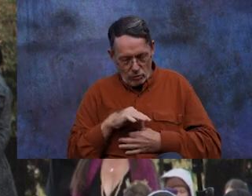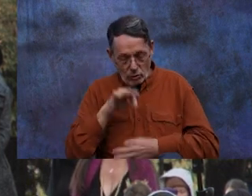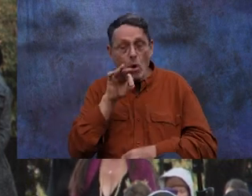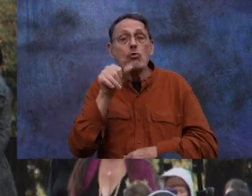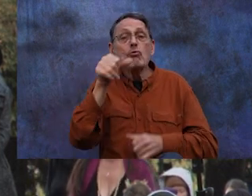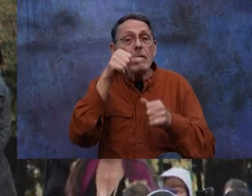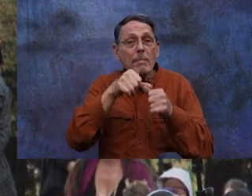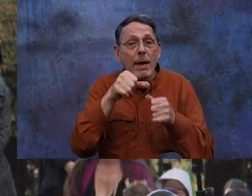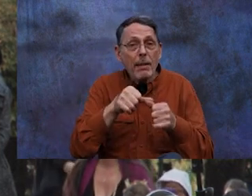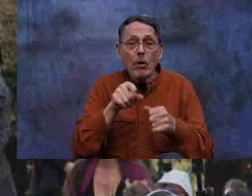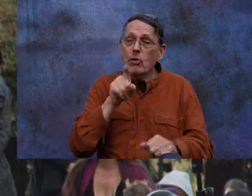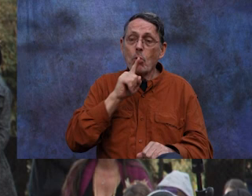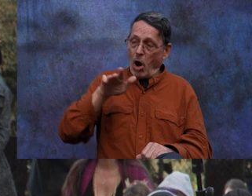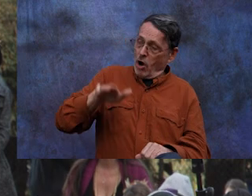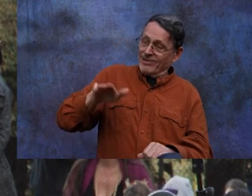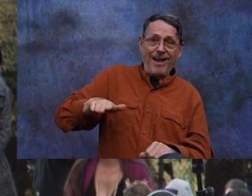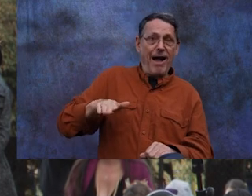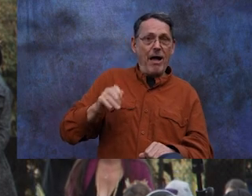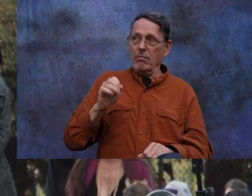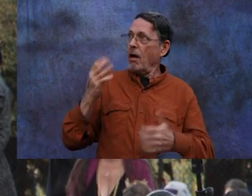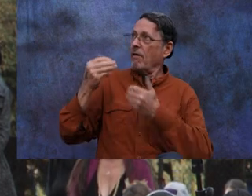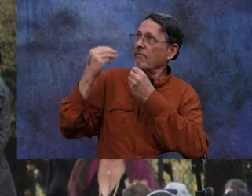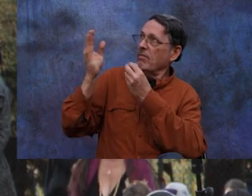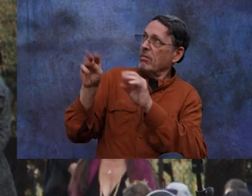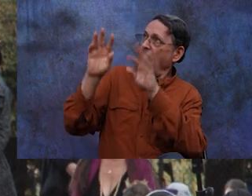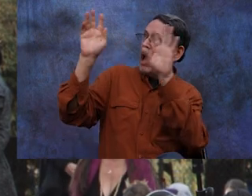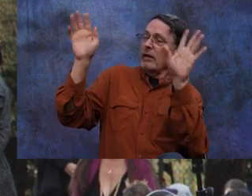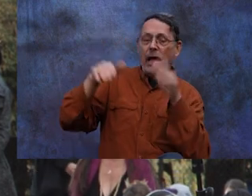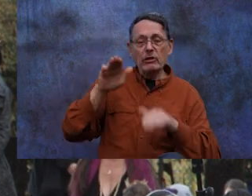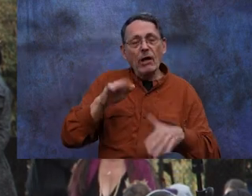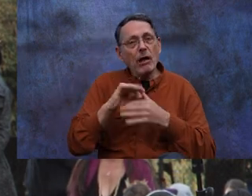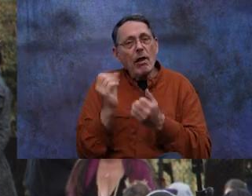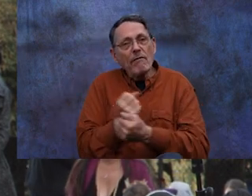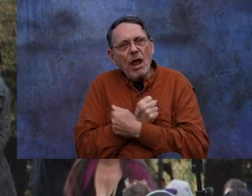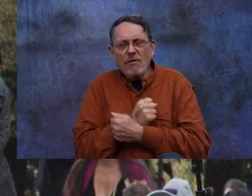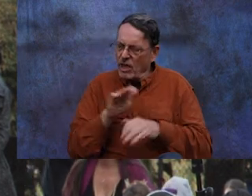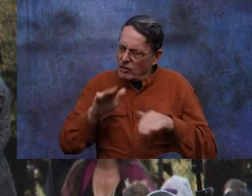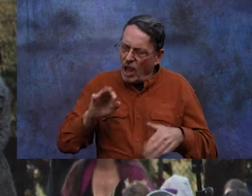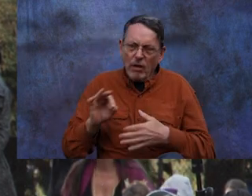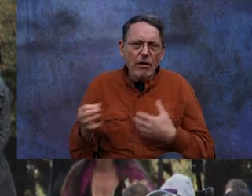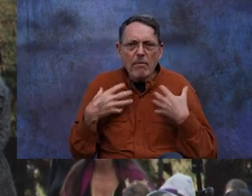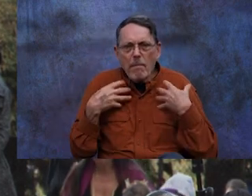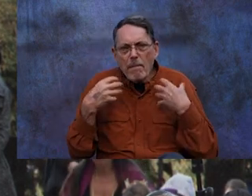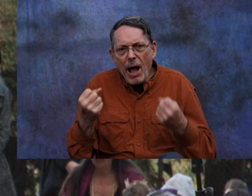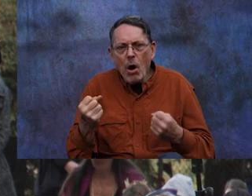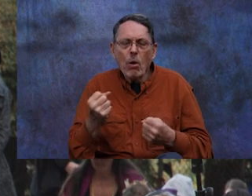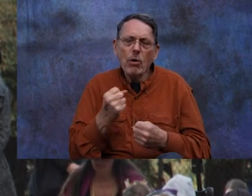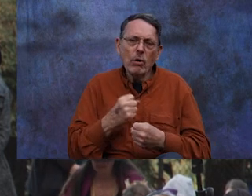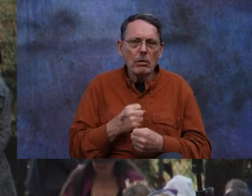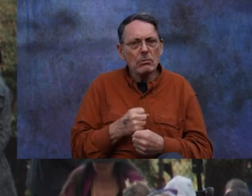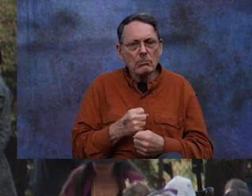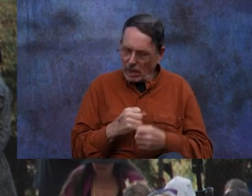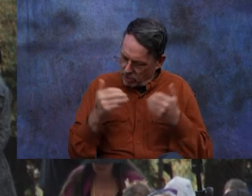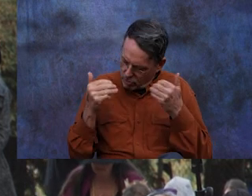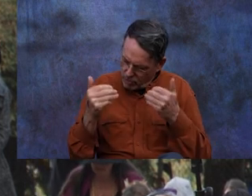you are a child of light, a child of love, a child of power, a child of courage. And you move